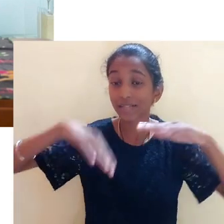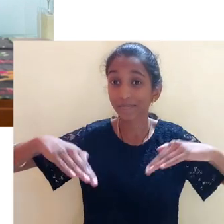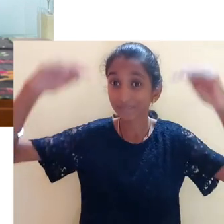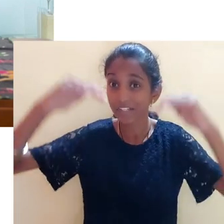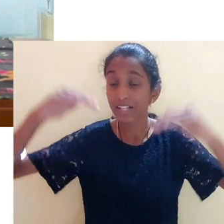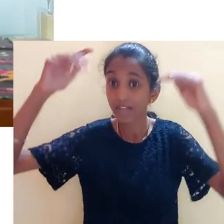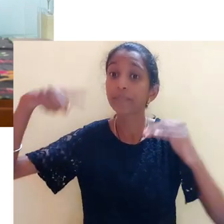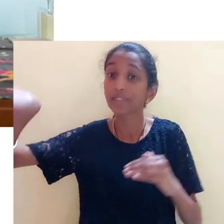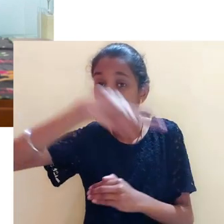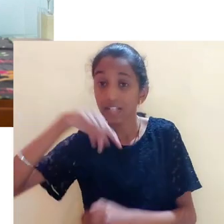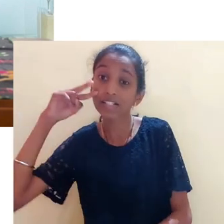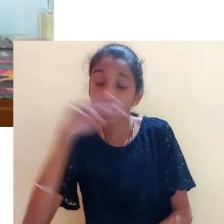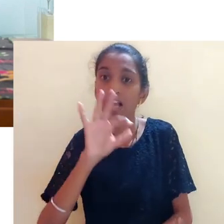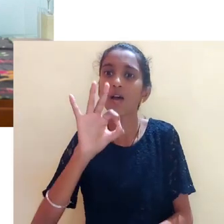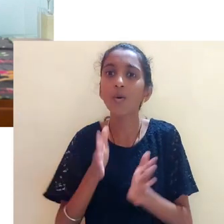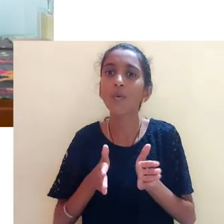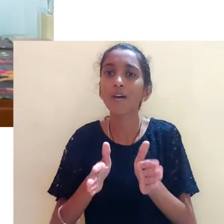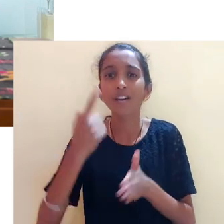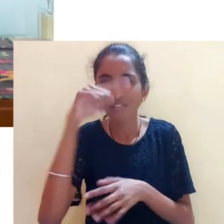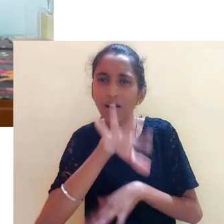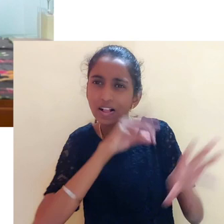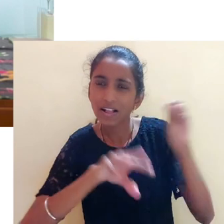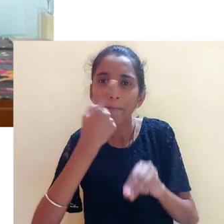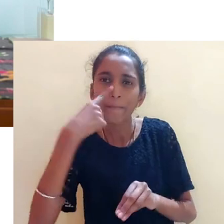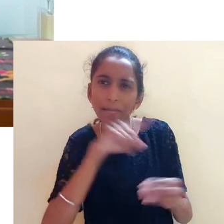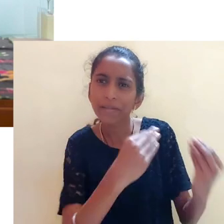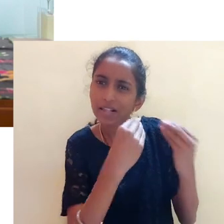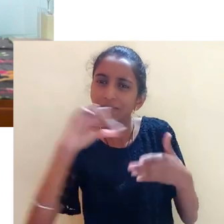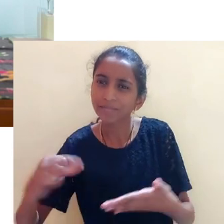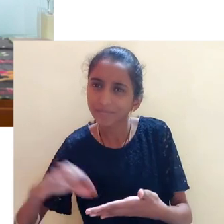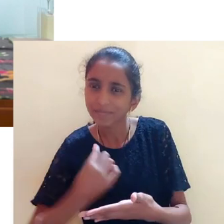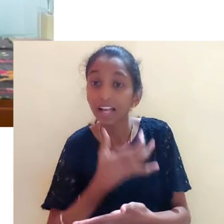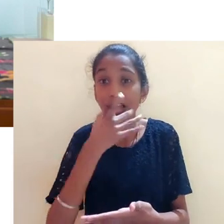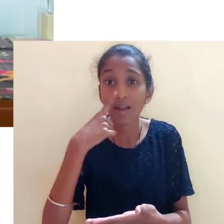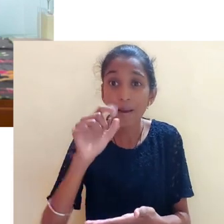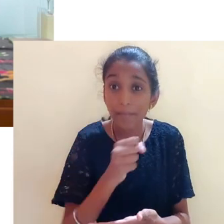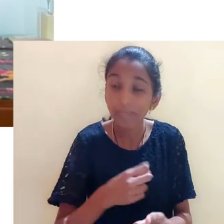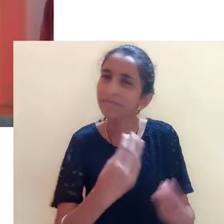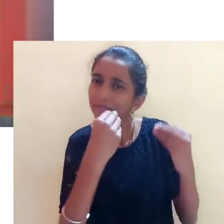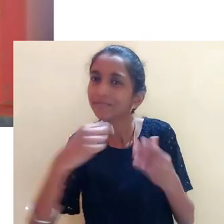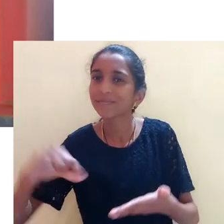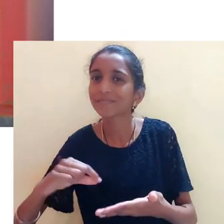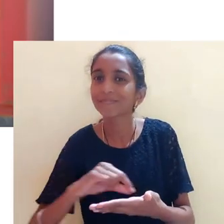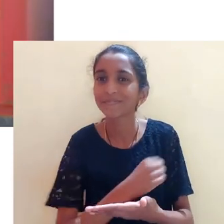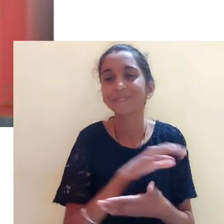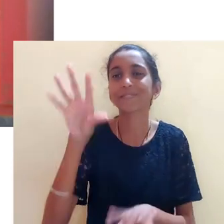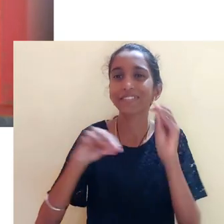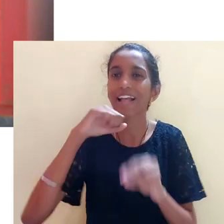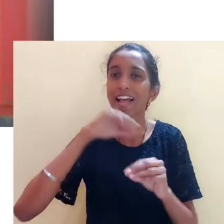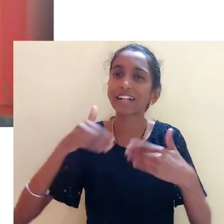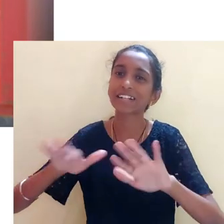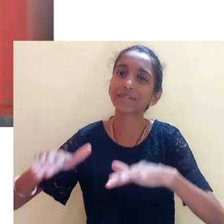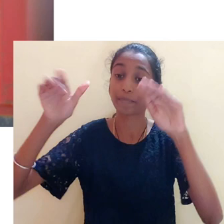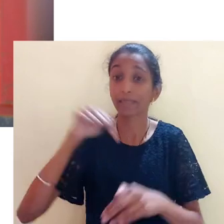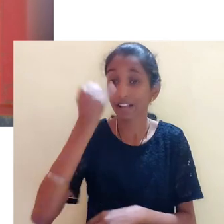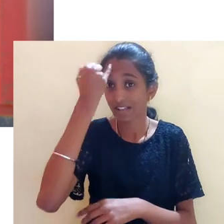rite of passage for young girls who would learn how to do the embroidery from their mums, their grandmums. So coming back to this idea